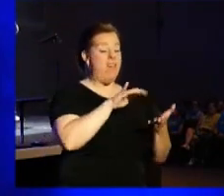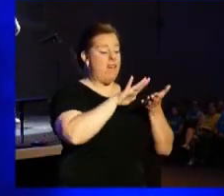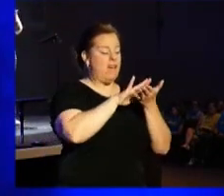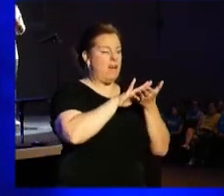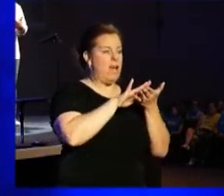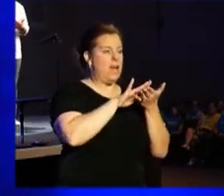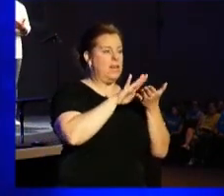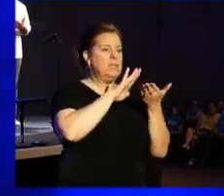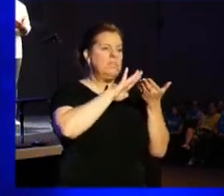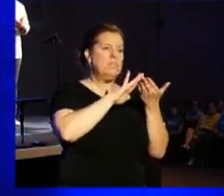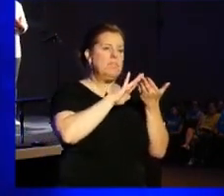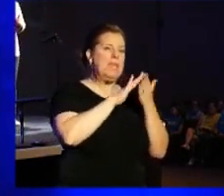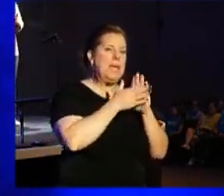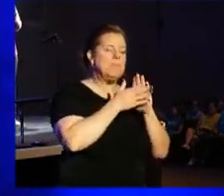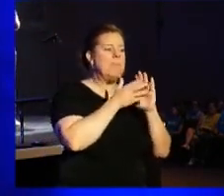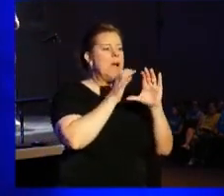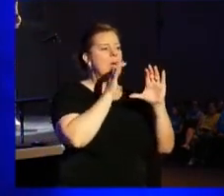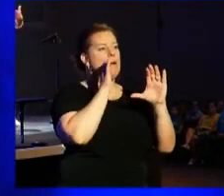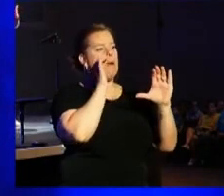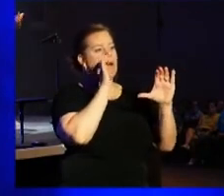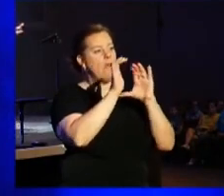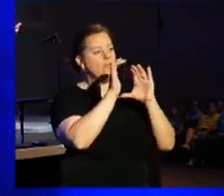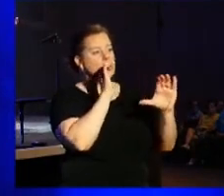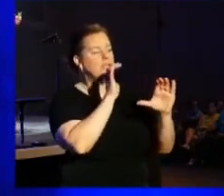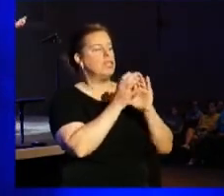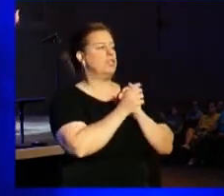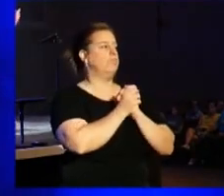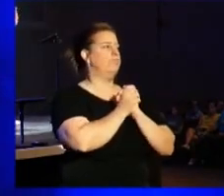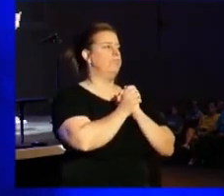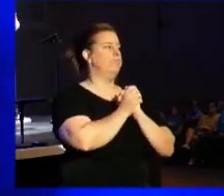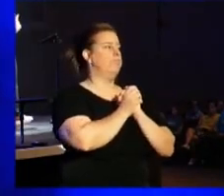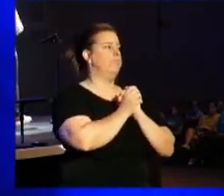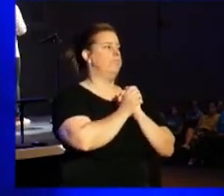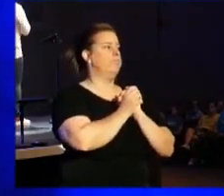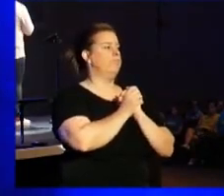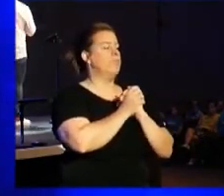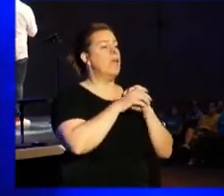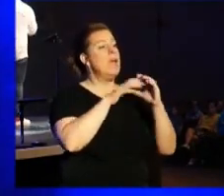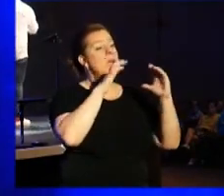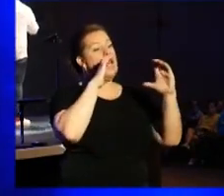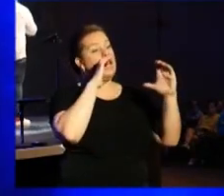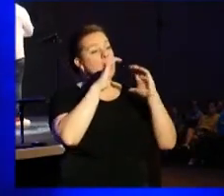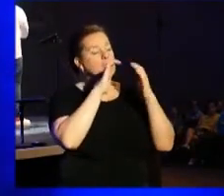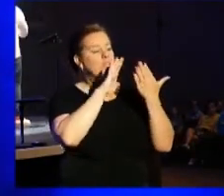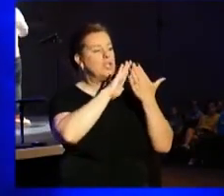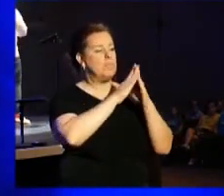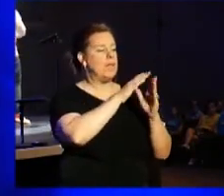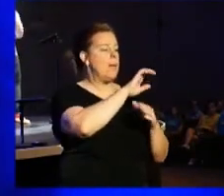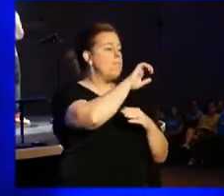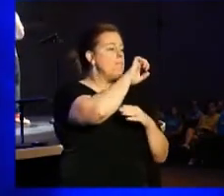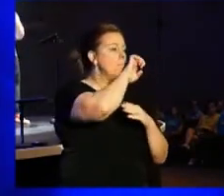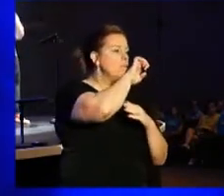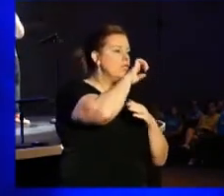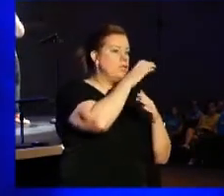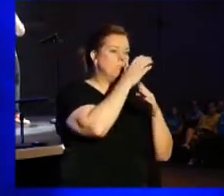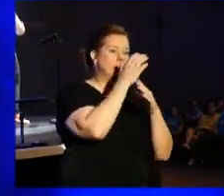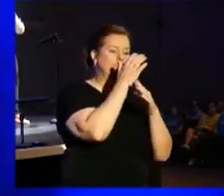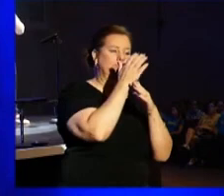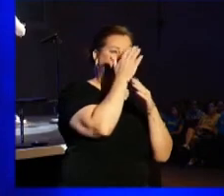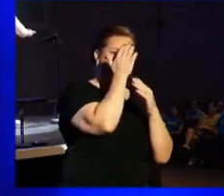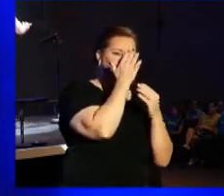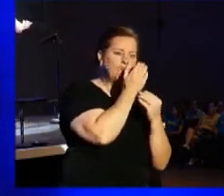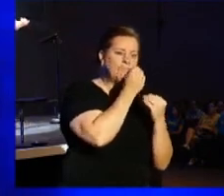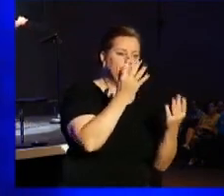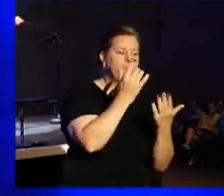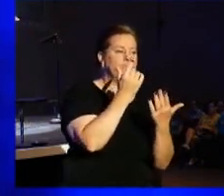into conversations. Those conversations turned into Bishop Ambrose sharing the gospel with Augustine. And